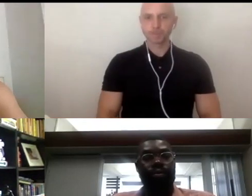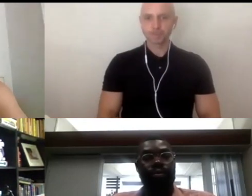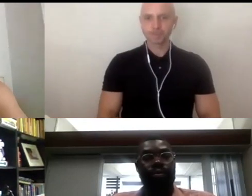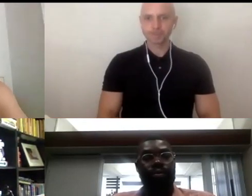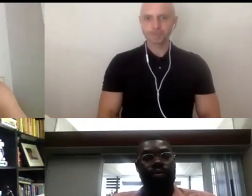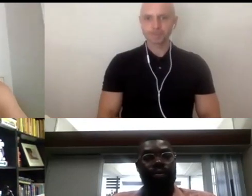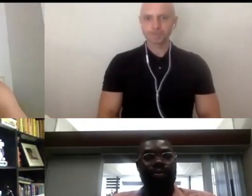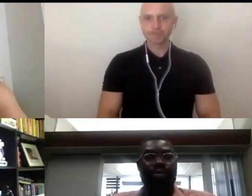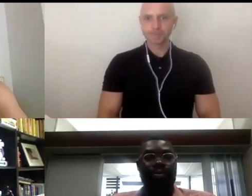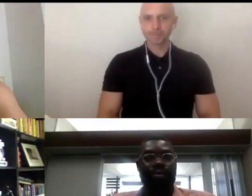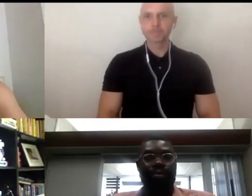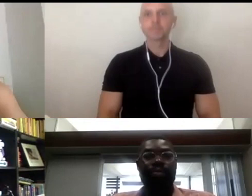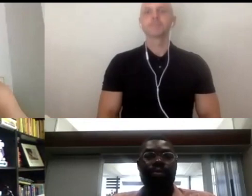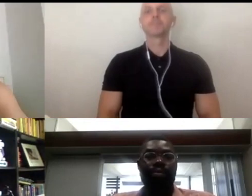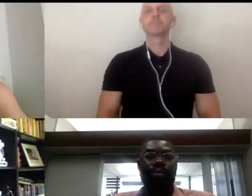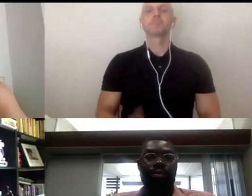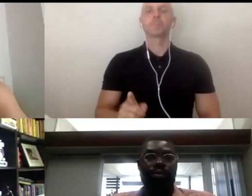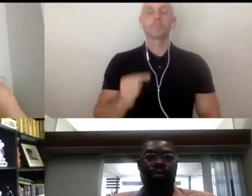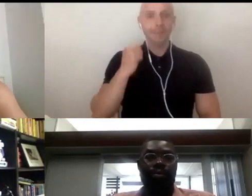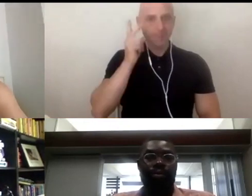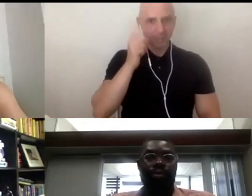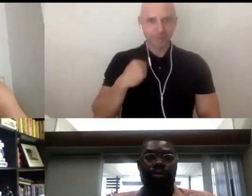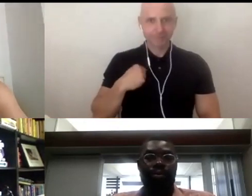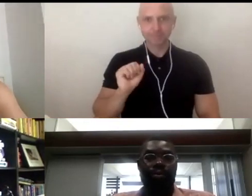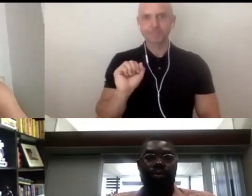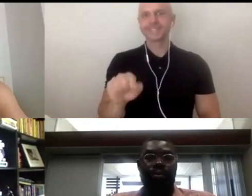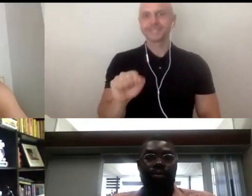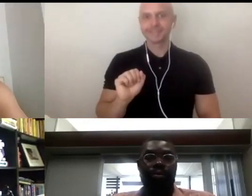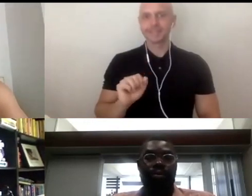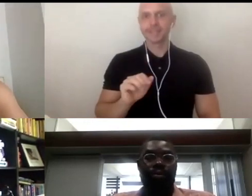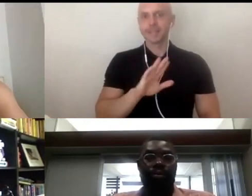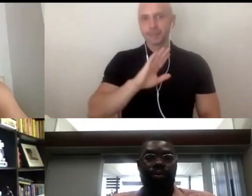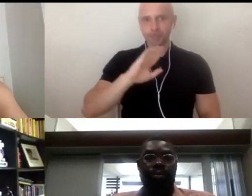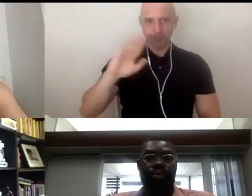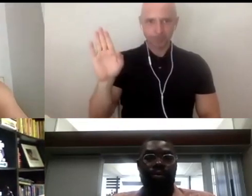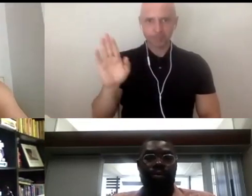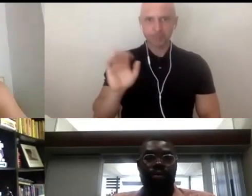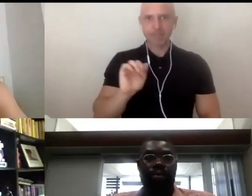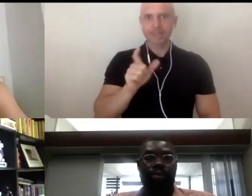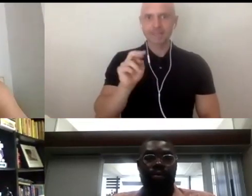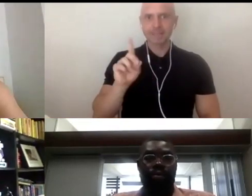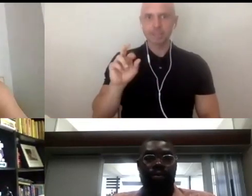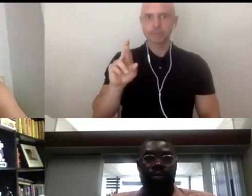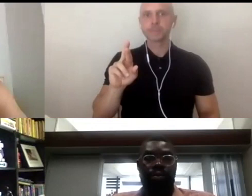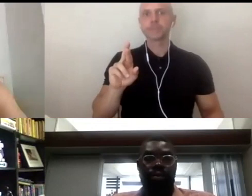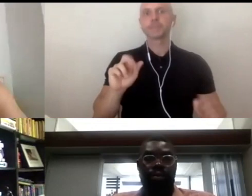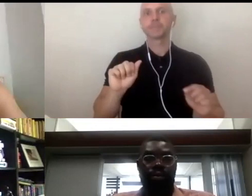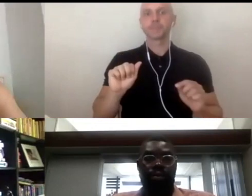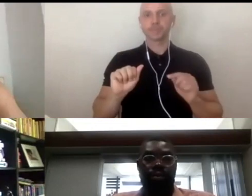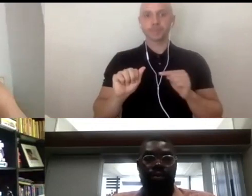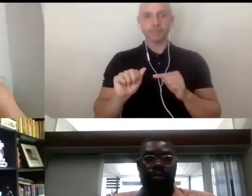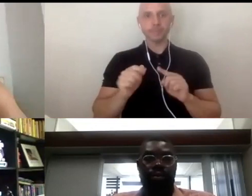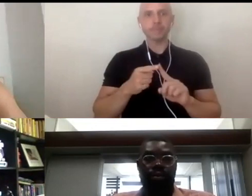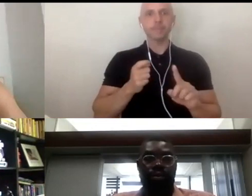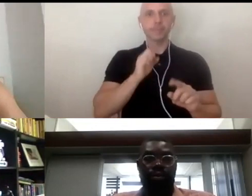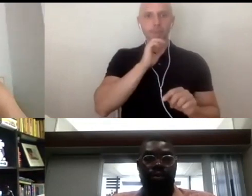Hi. Do I have sound now? Yes. Thank you, Maxine. So I'm Alexandra Yorgu. I'm an Etobicoke artist, and I received funding from the